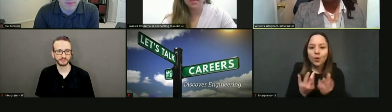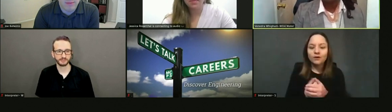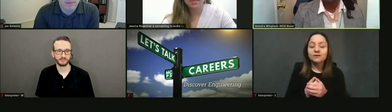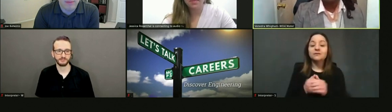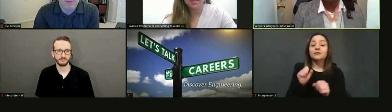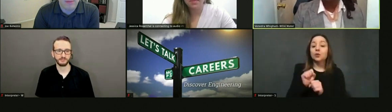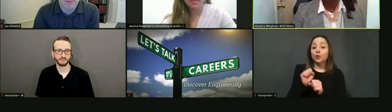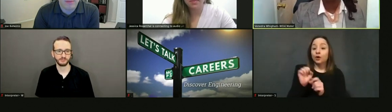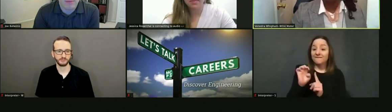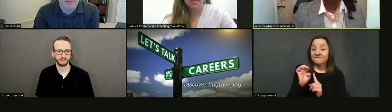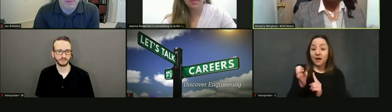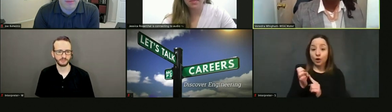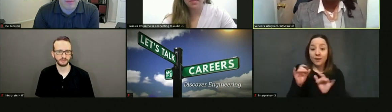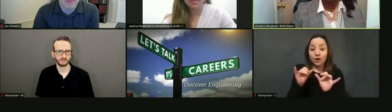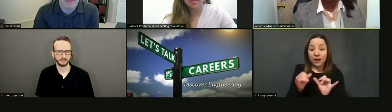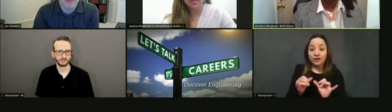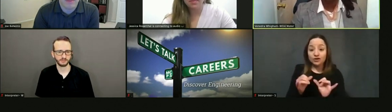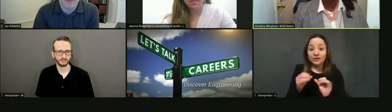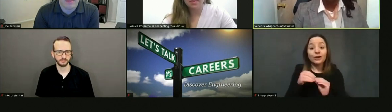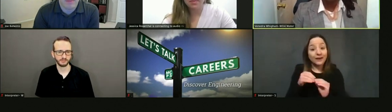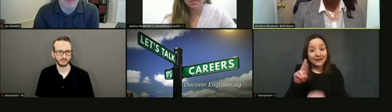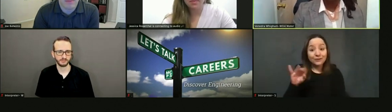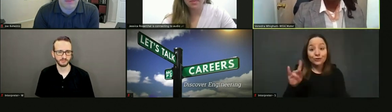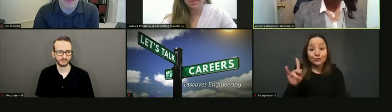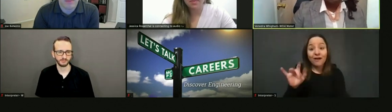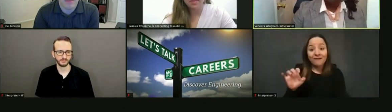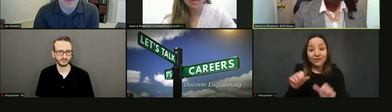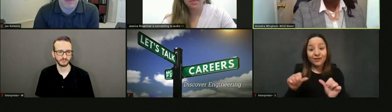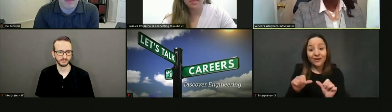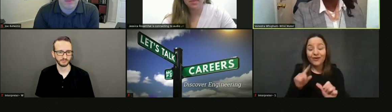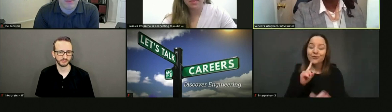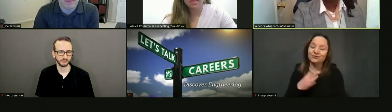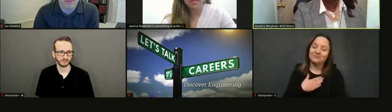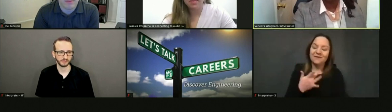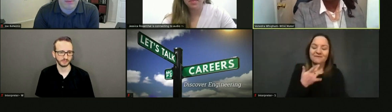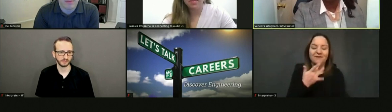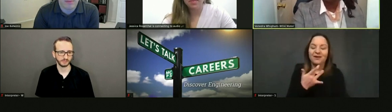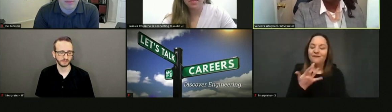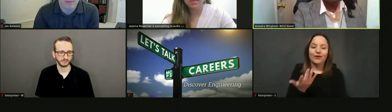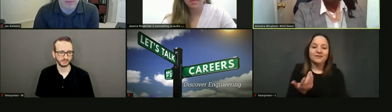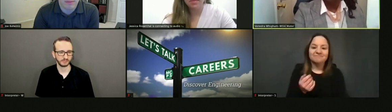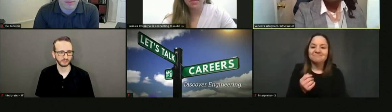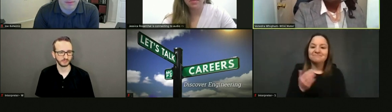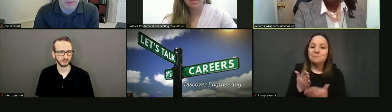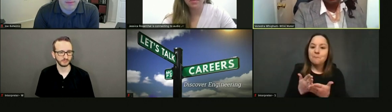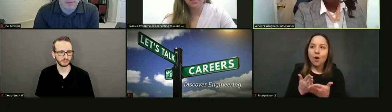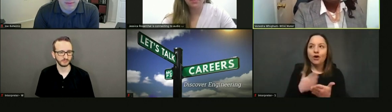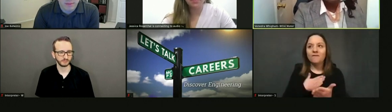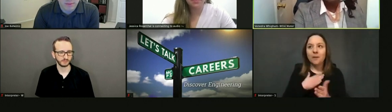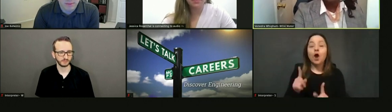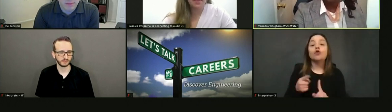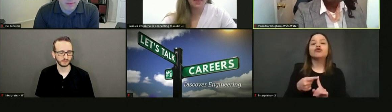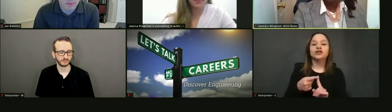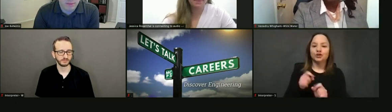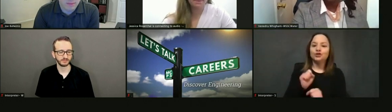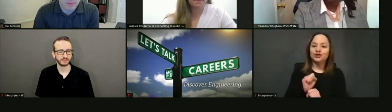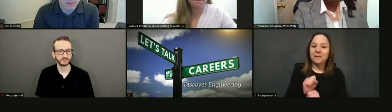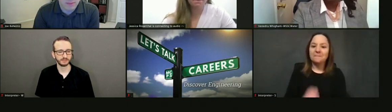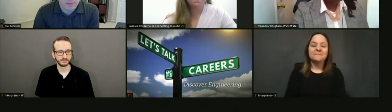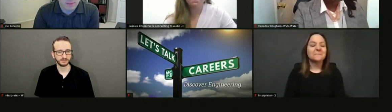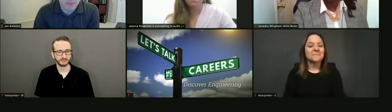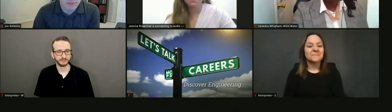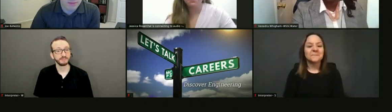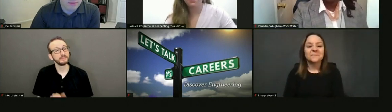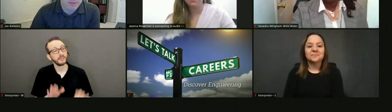environmental engineer, actually in the Rockville area, was my favorite part of my original job. That's great.